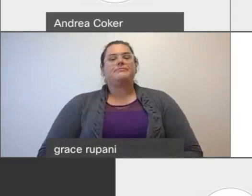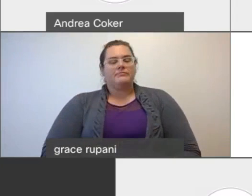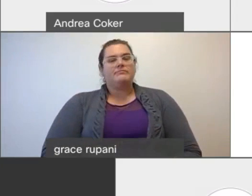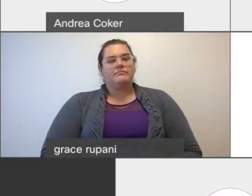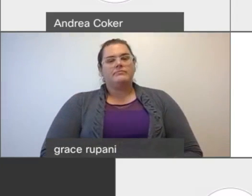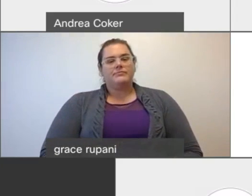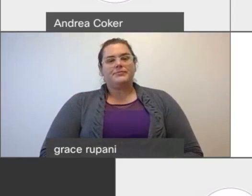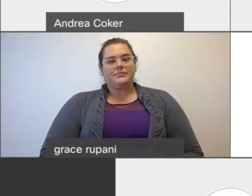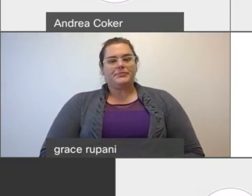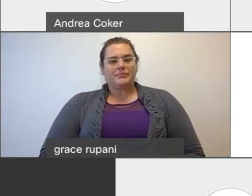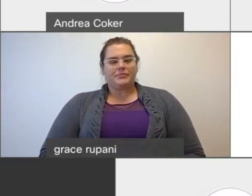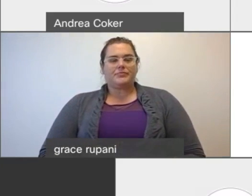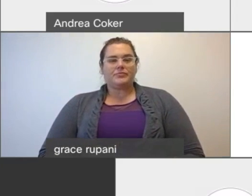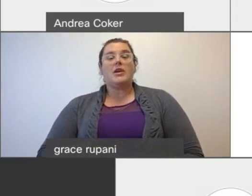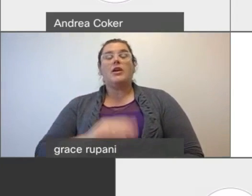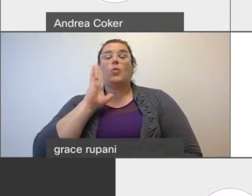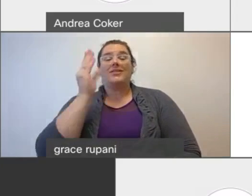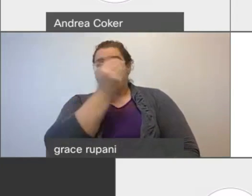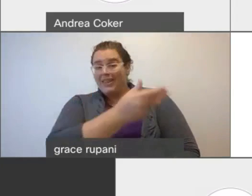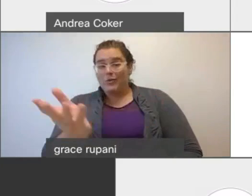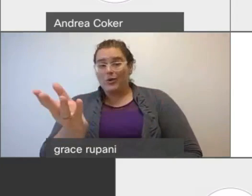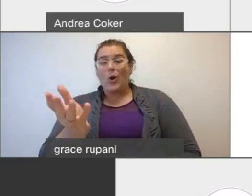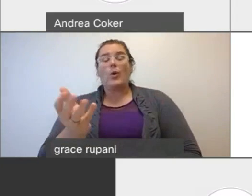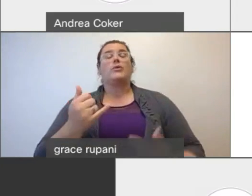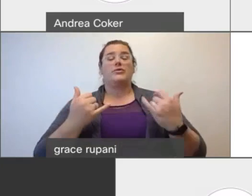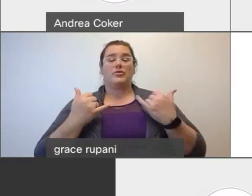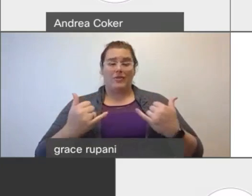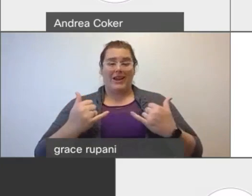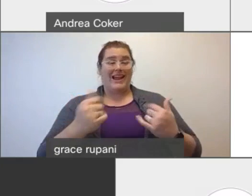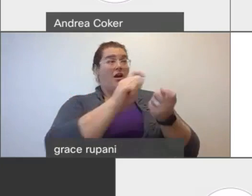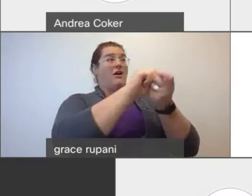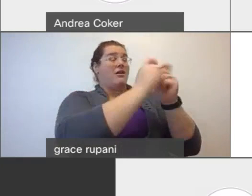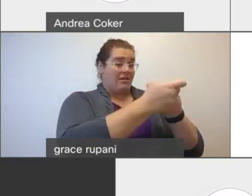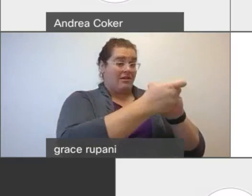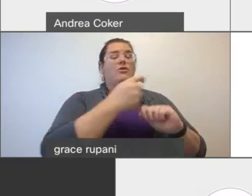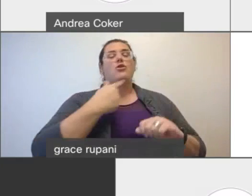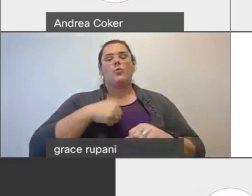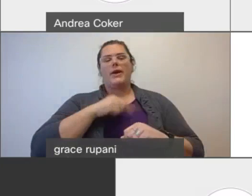are in discussion with the other agencies